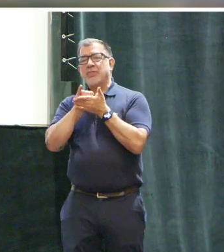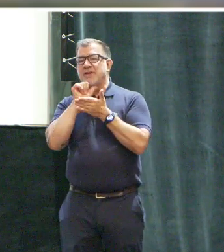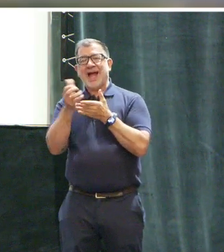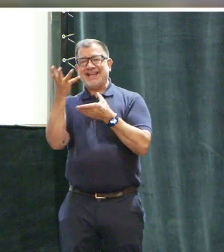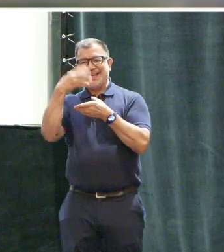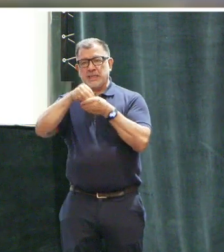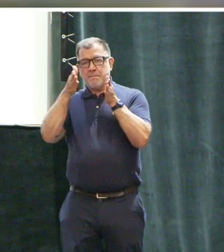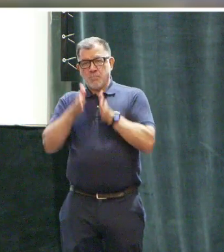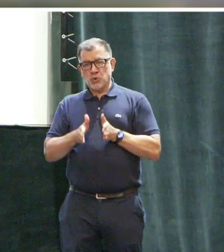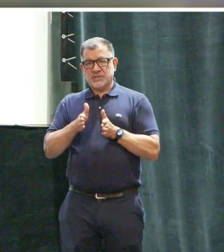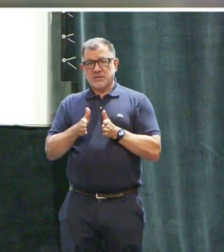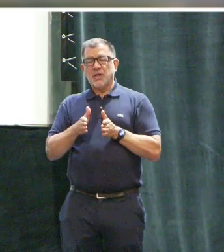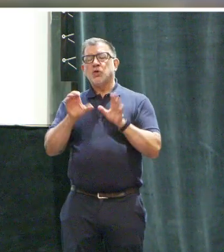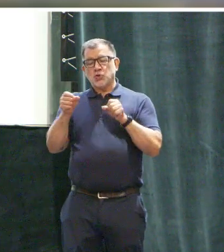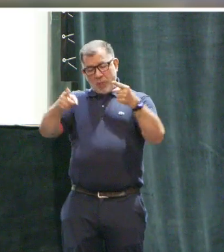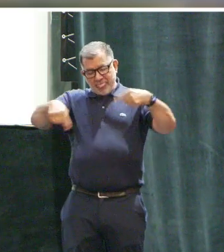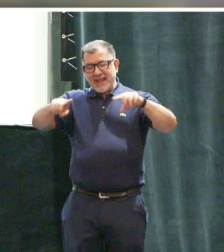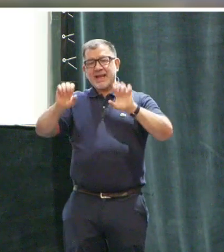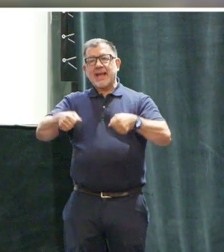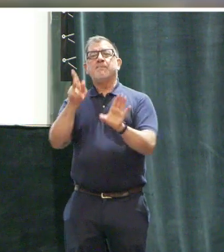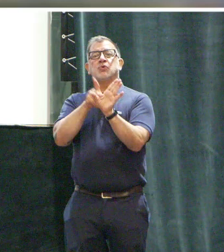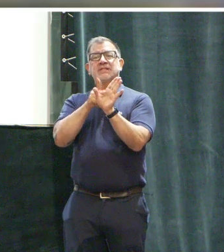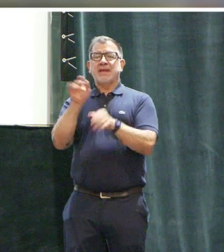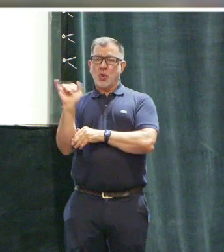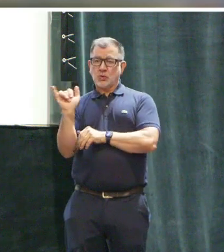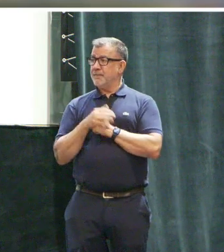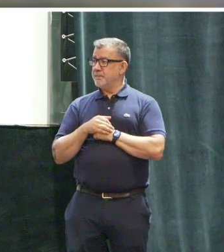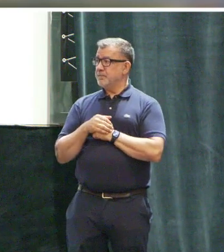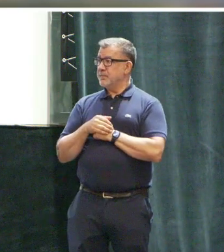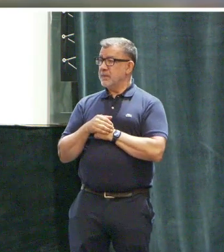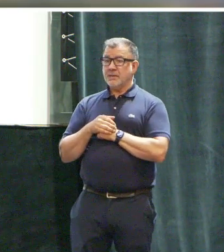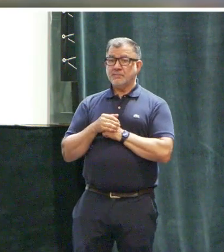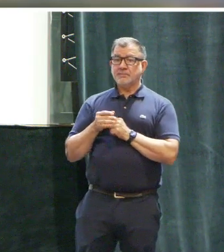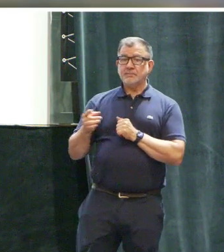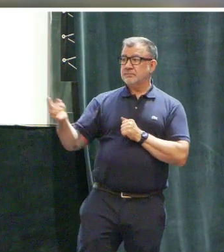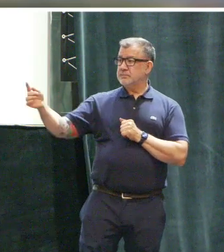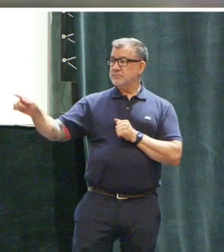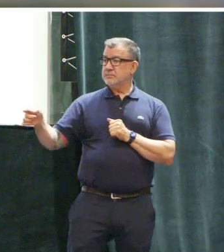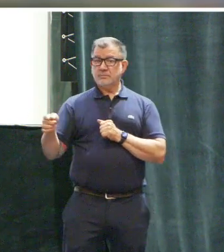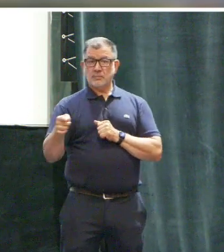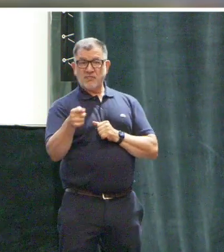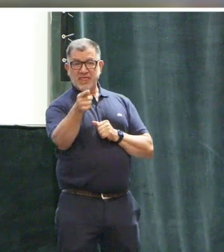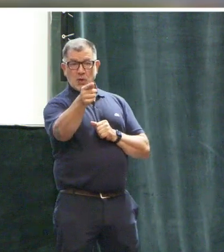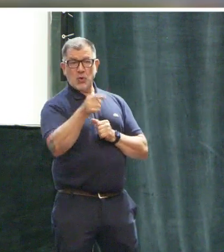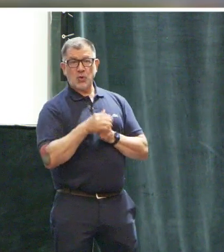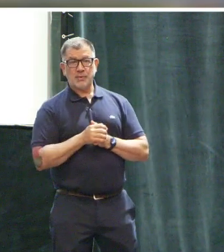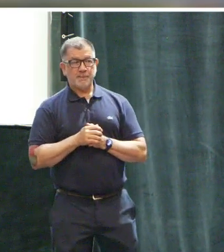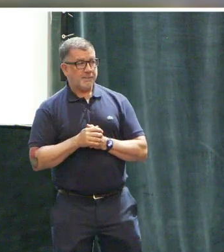well. Want to give it a try? Okay, now let's go around here. Caroline, let's go around.